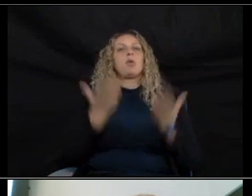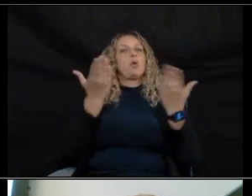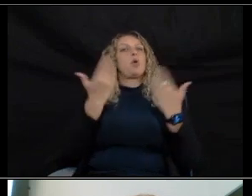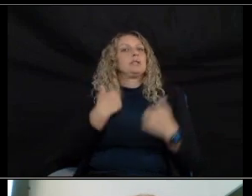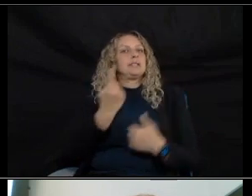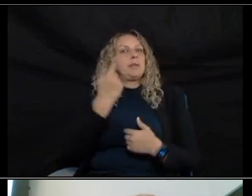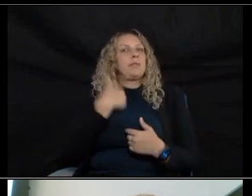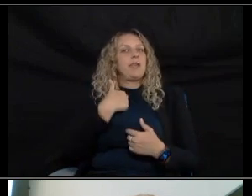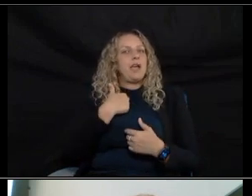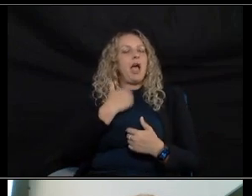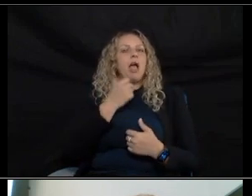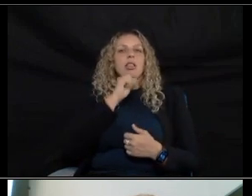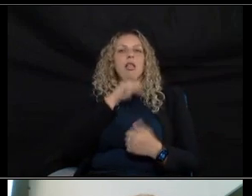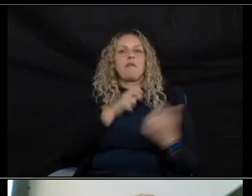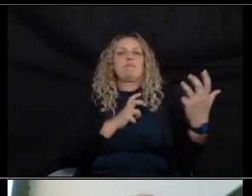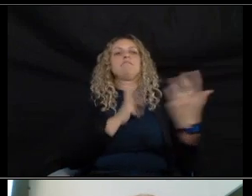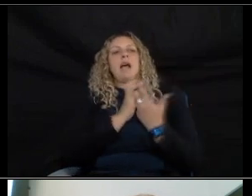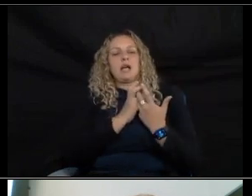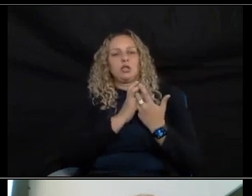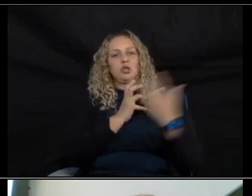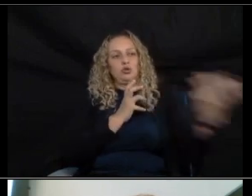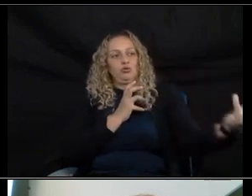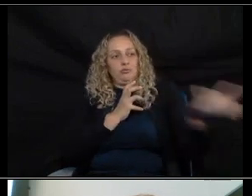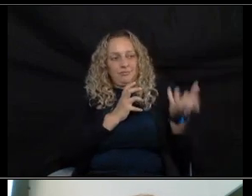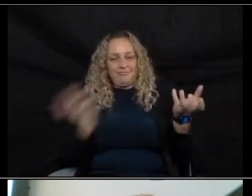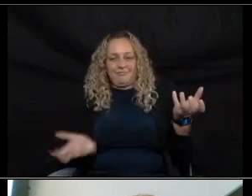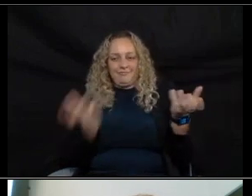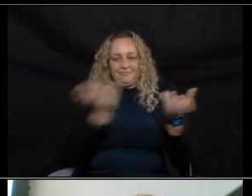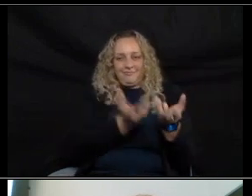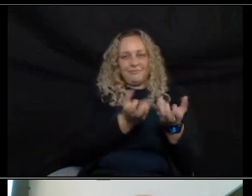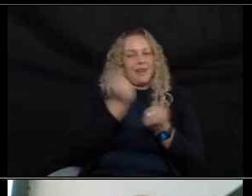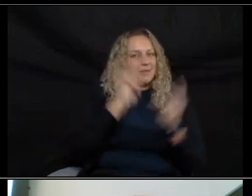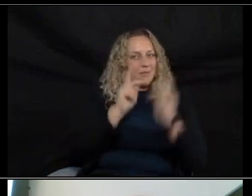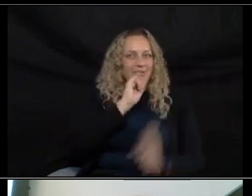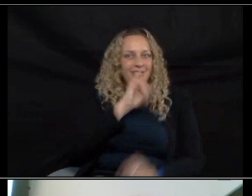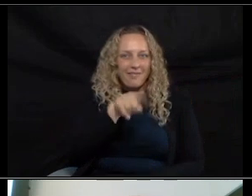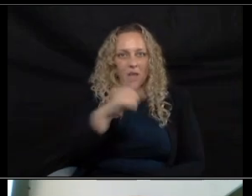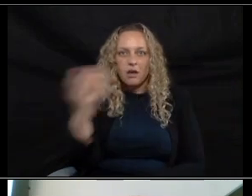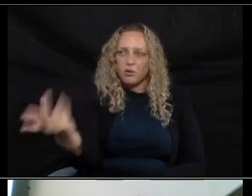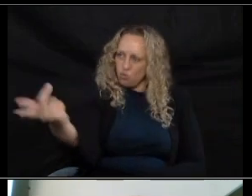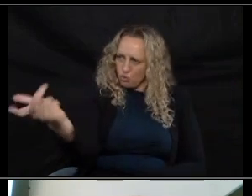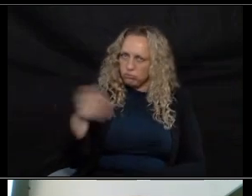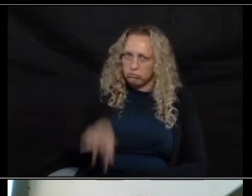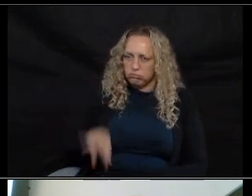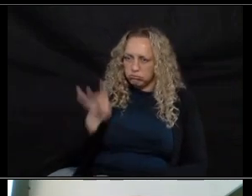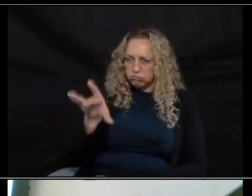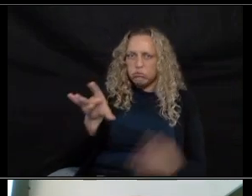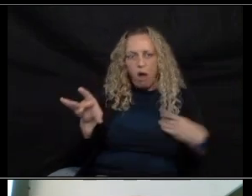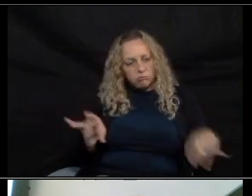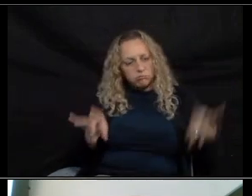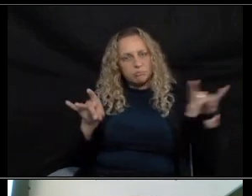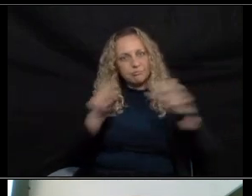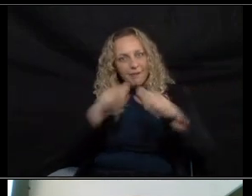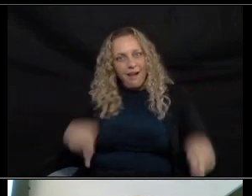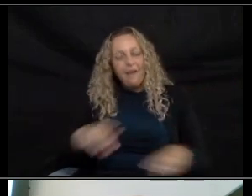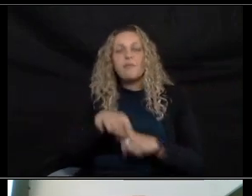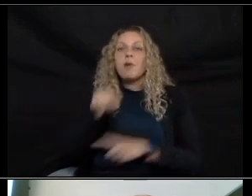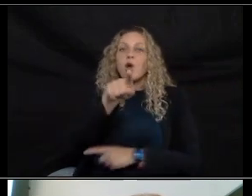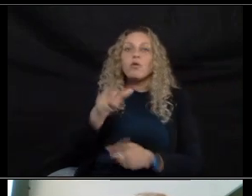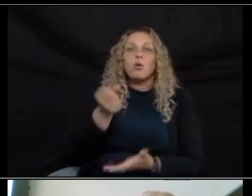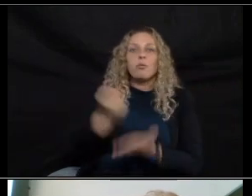love matching campaigns. And I think, quite honestly, so do many people. If the city approves this incredibly generous